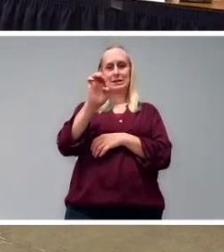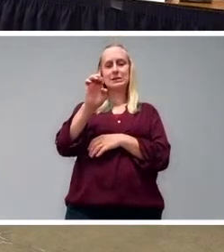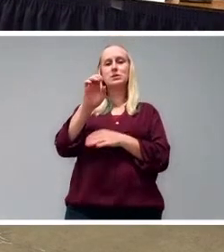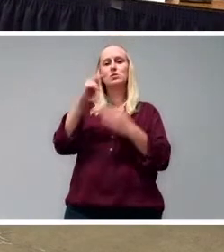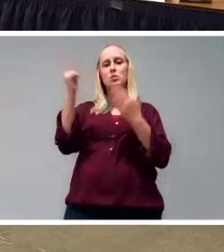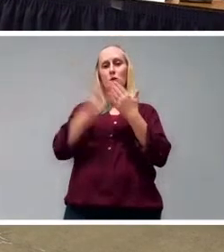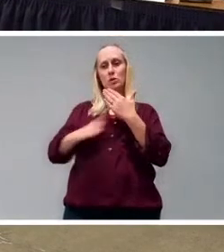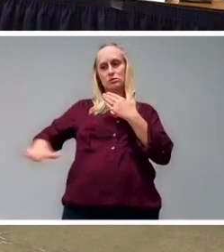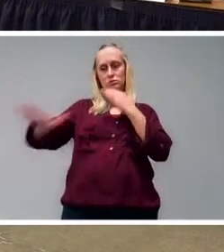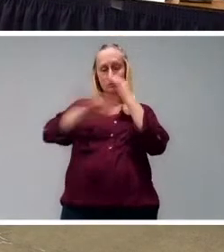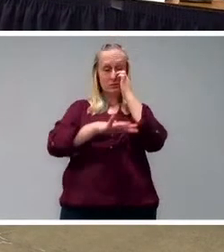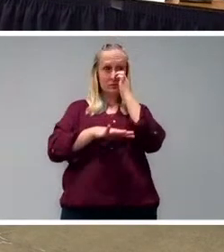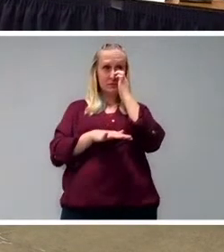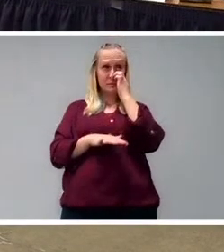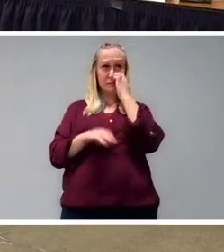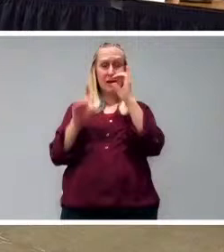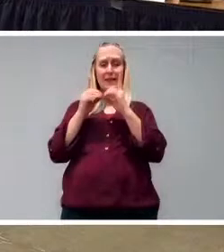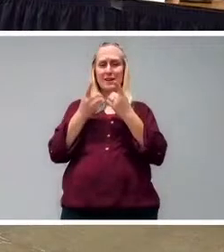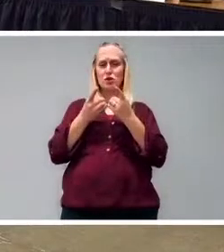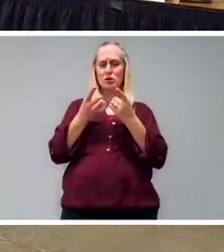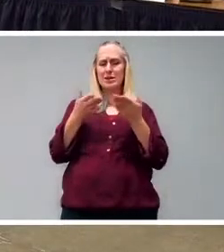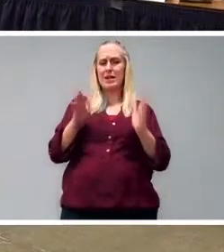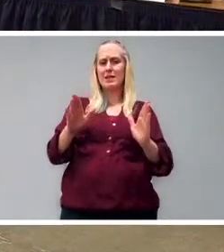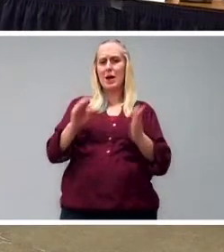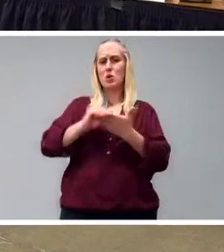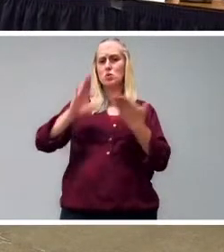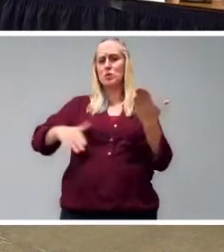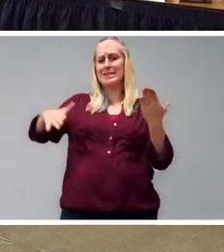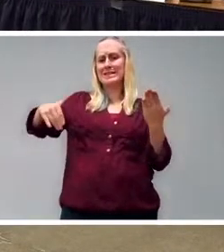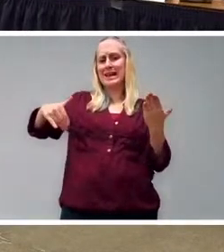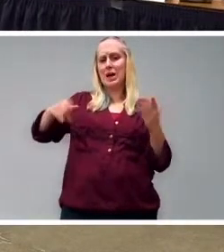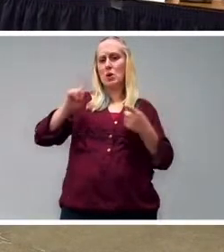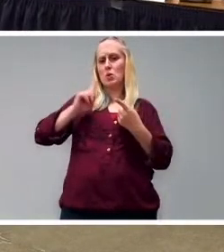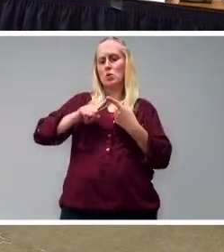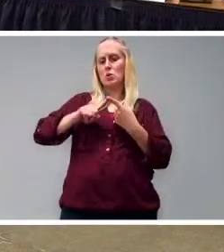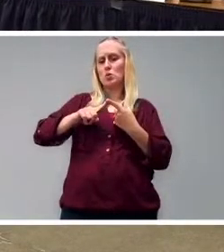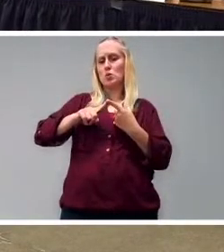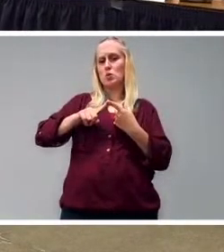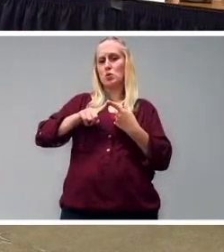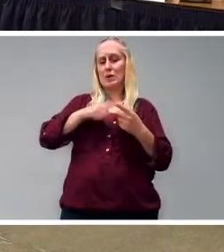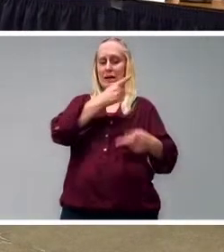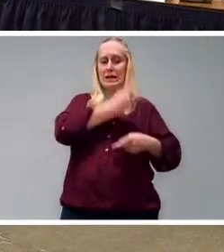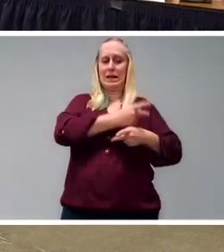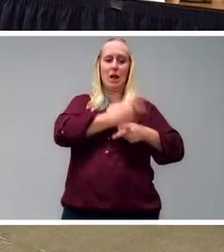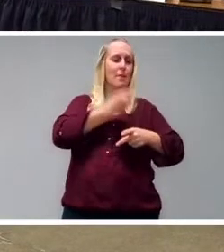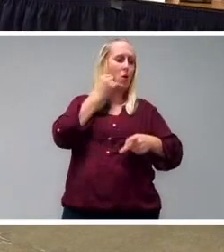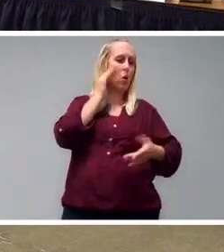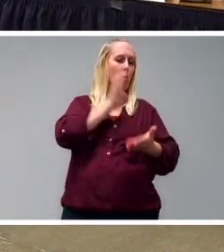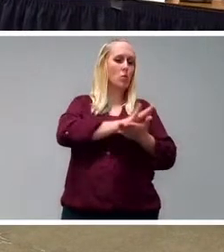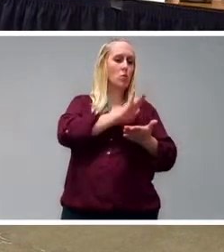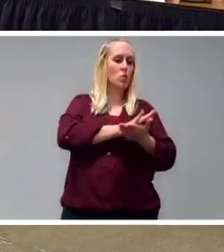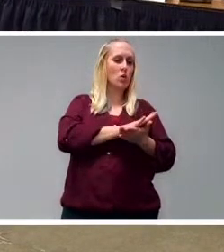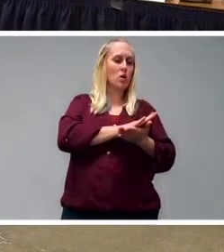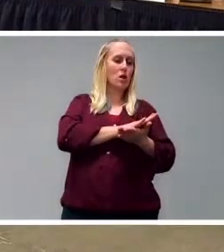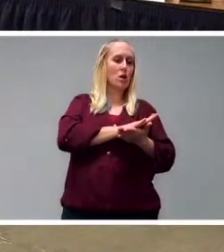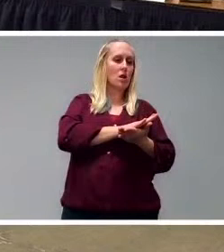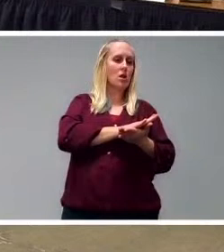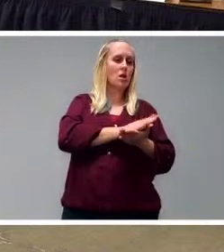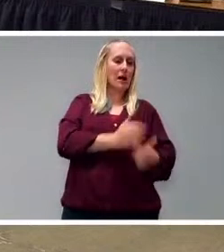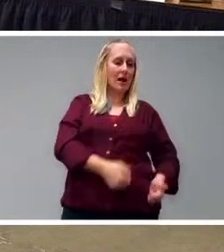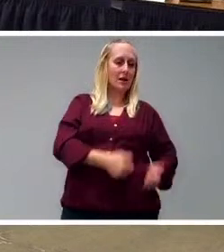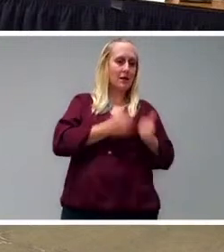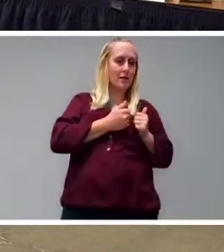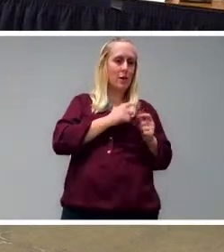district yet begun allowing students to maintain homeschool residency but transfer to a mm-hmm. different comprehensive high school to